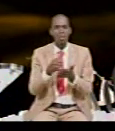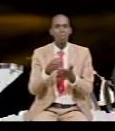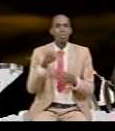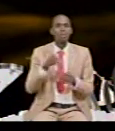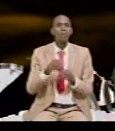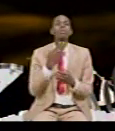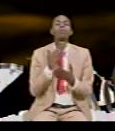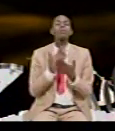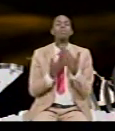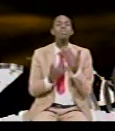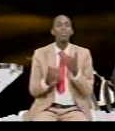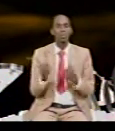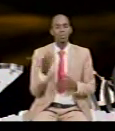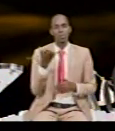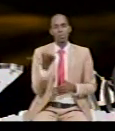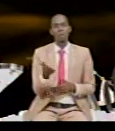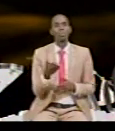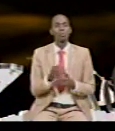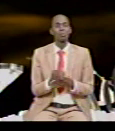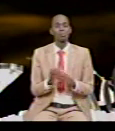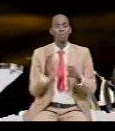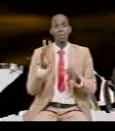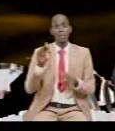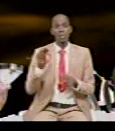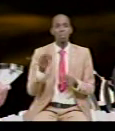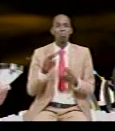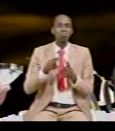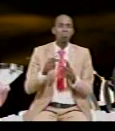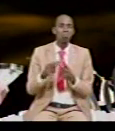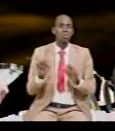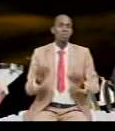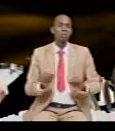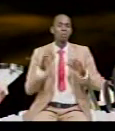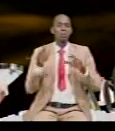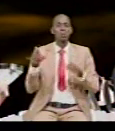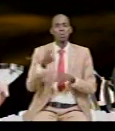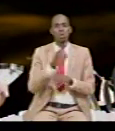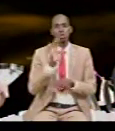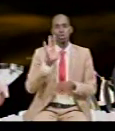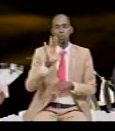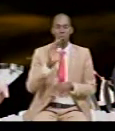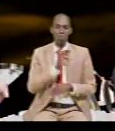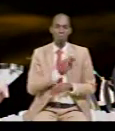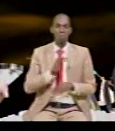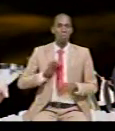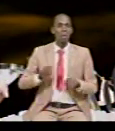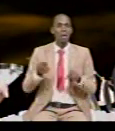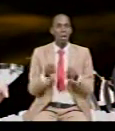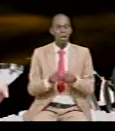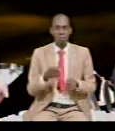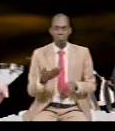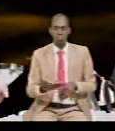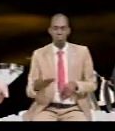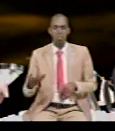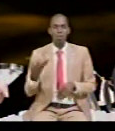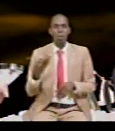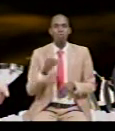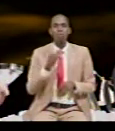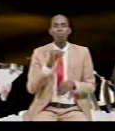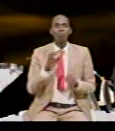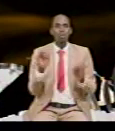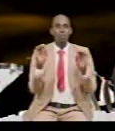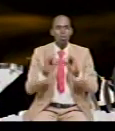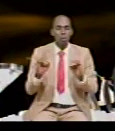13, neither yield ye your members as instruments of unrighteousness unto